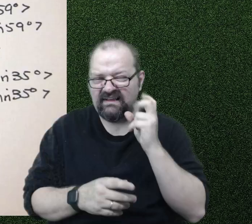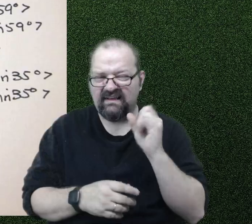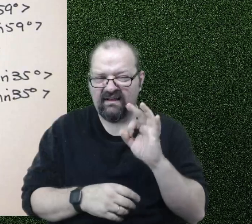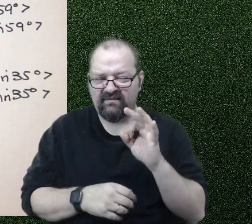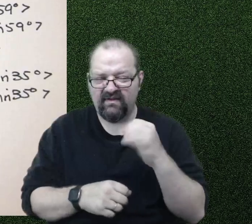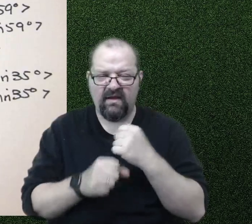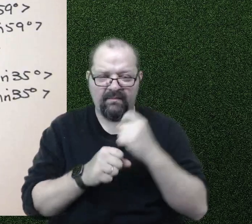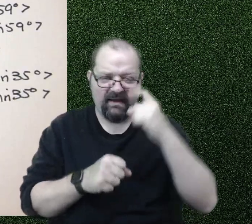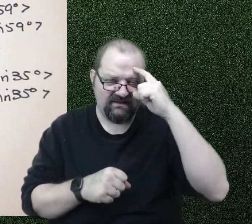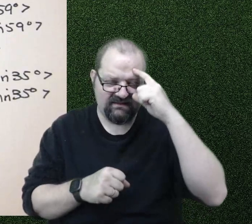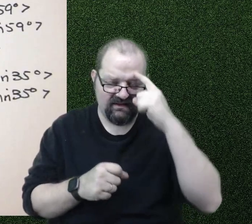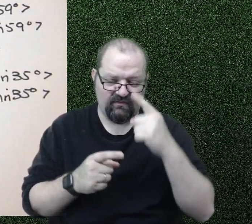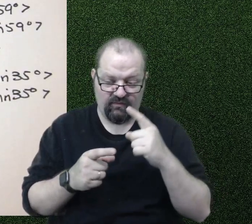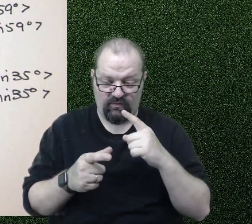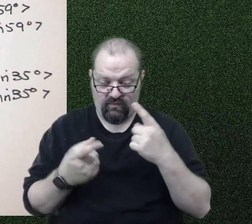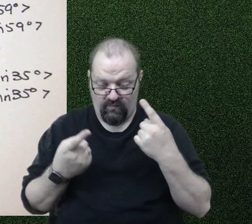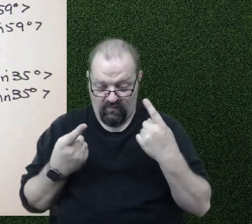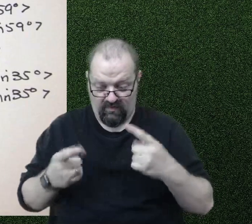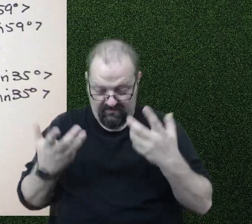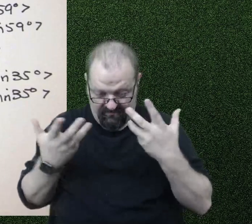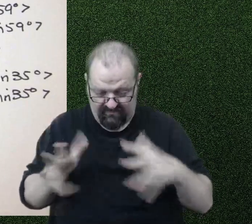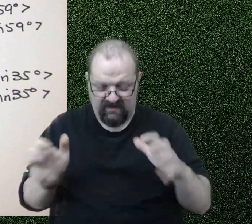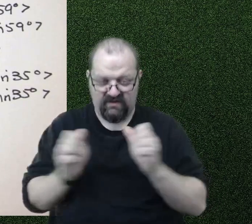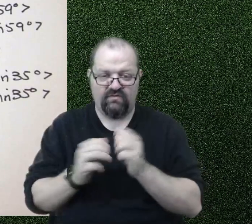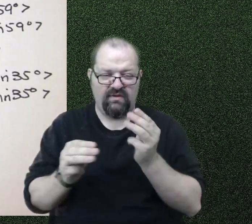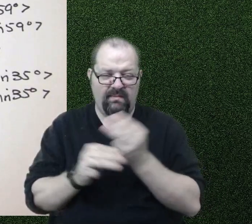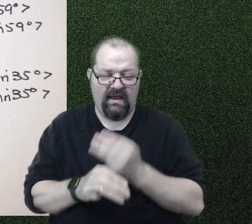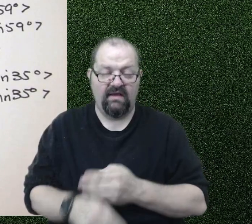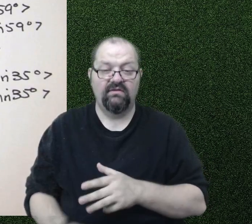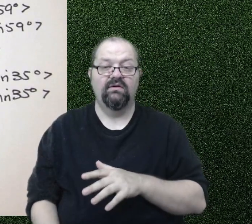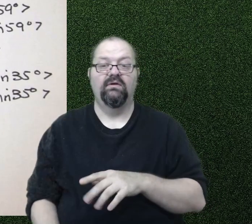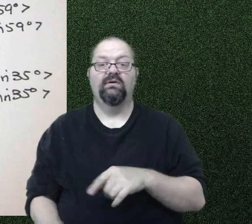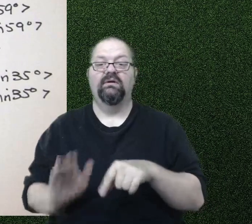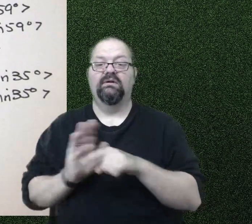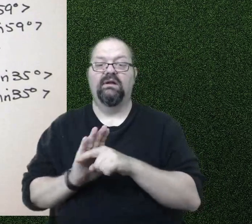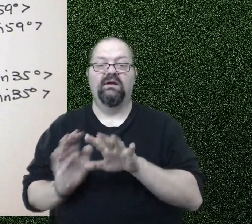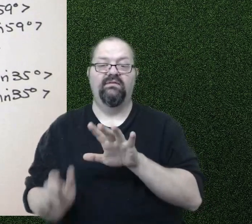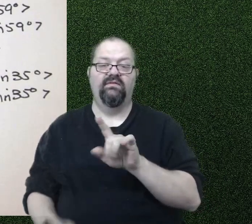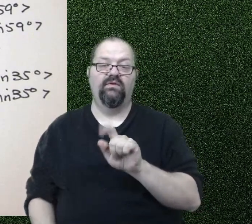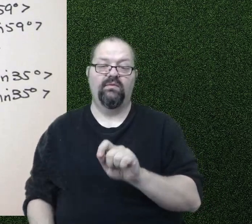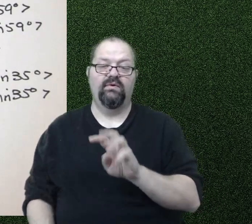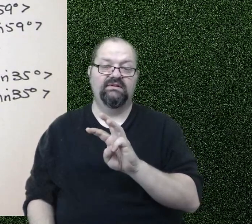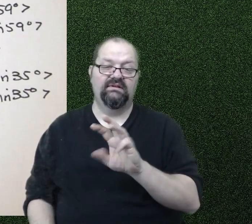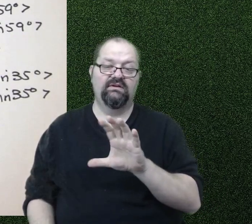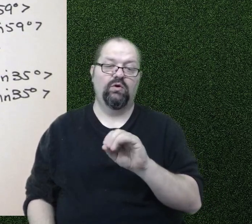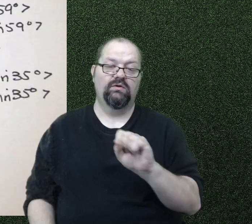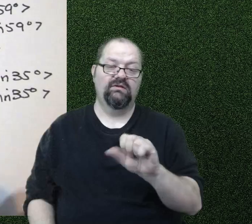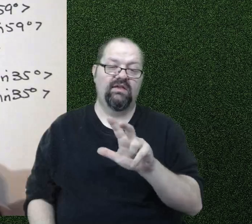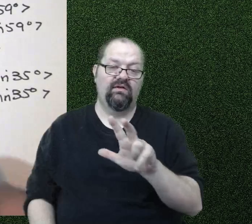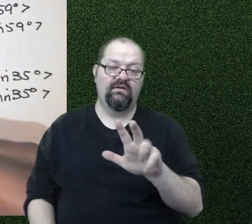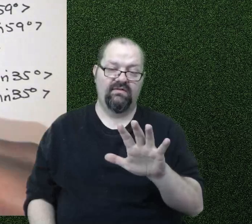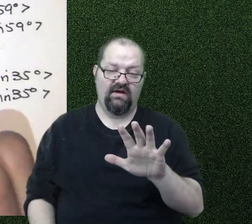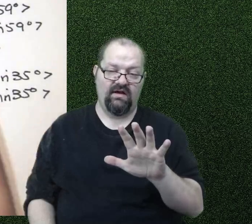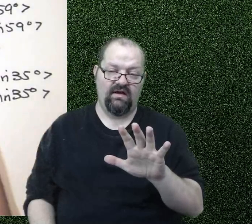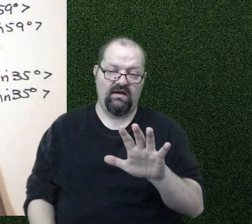sense. I've got negative 51.6 times cosine of 35.